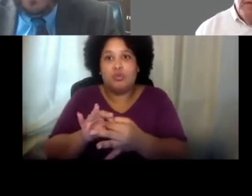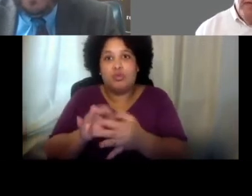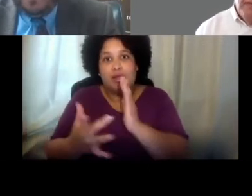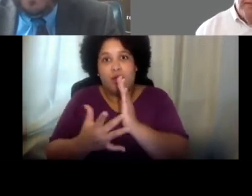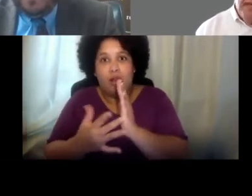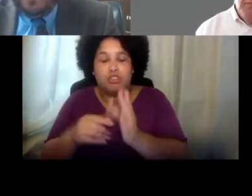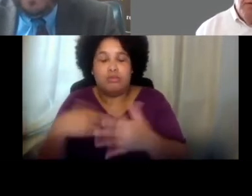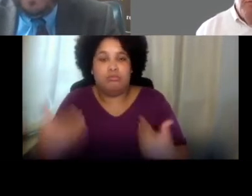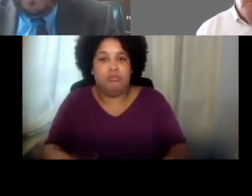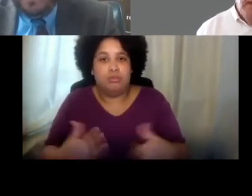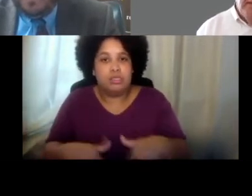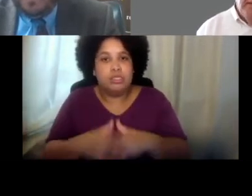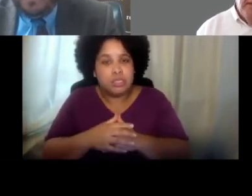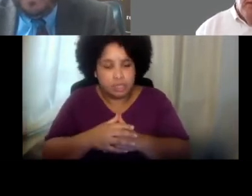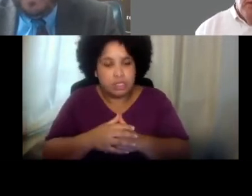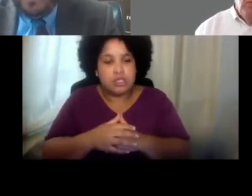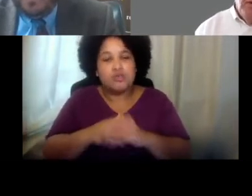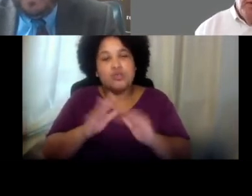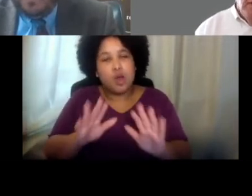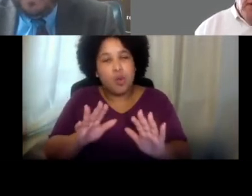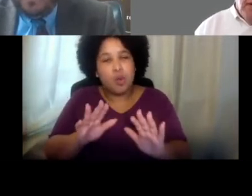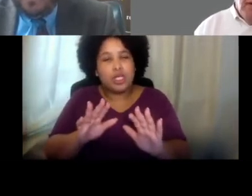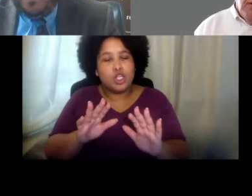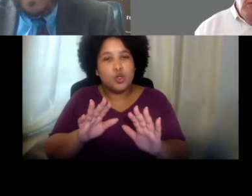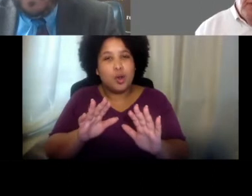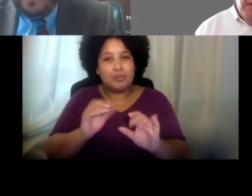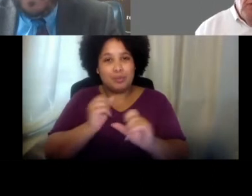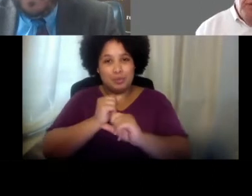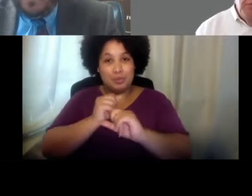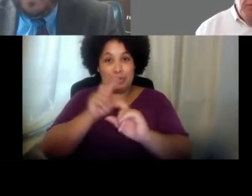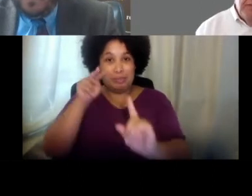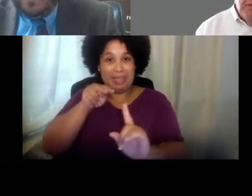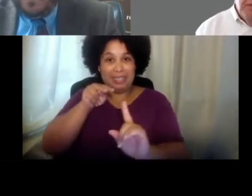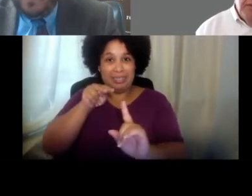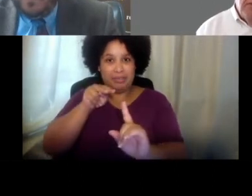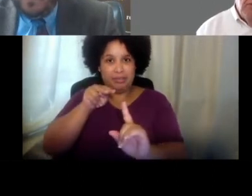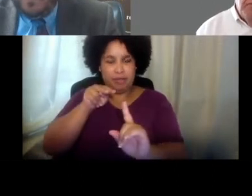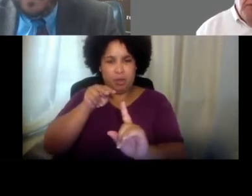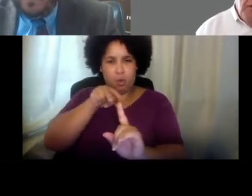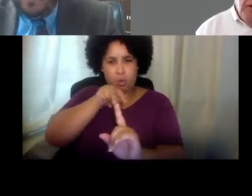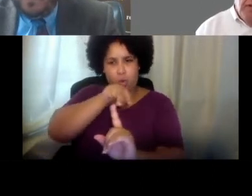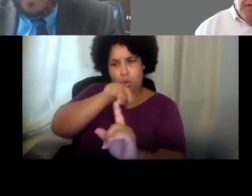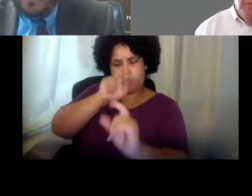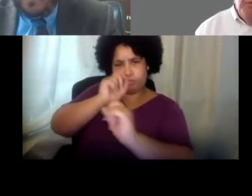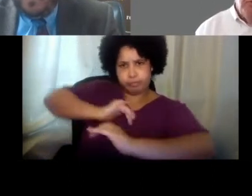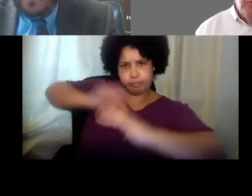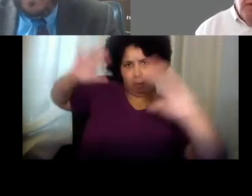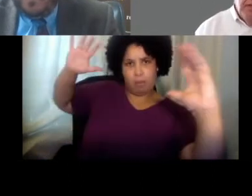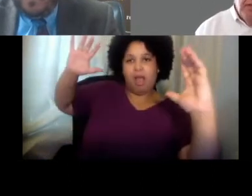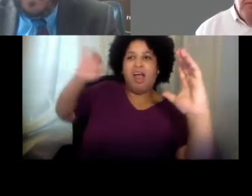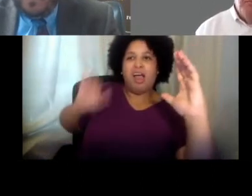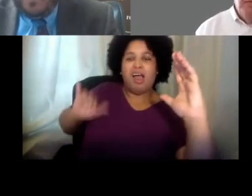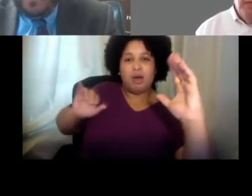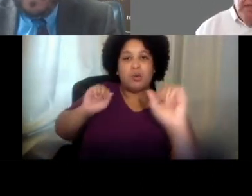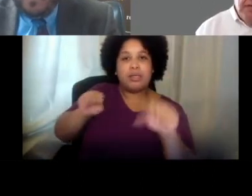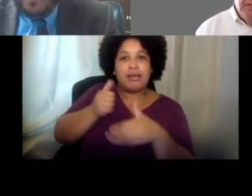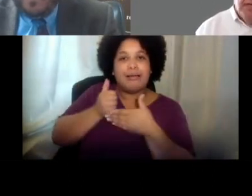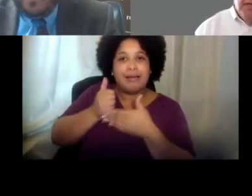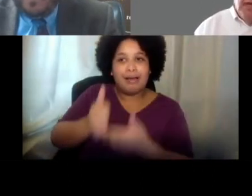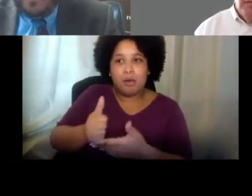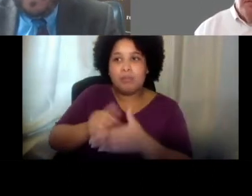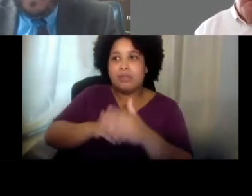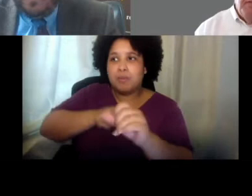nother landscape of humanity where we could help people with disabilities going forward to be productive, to be